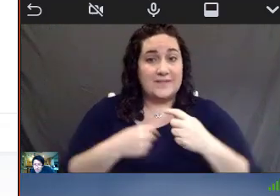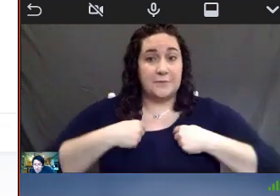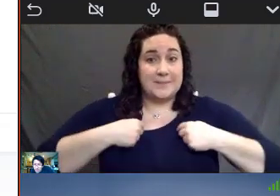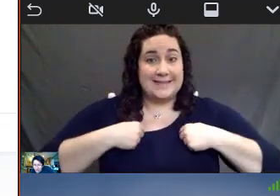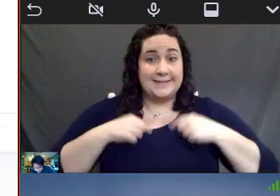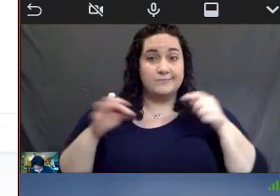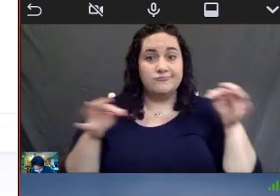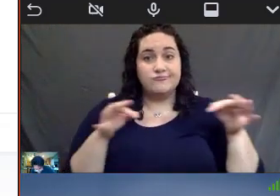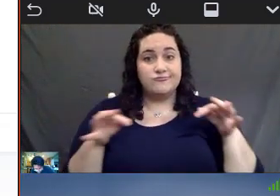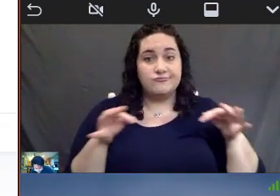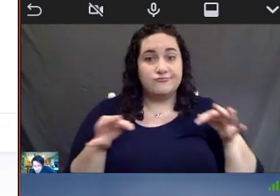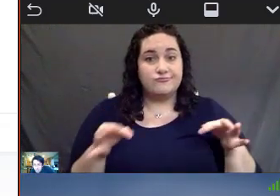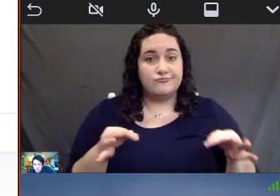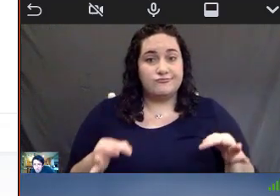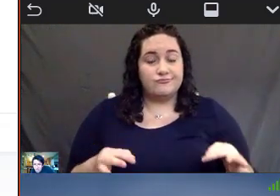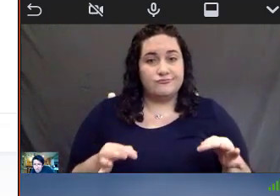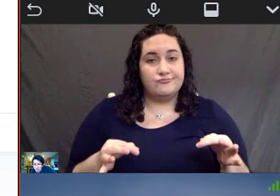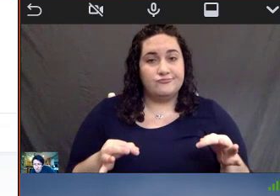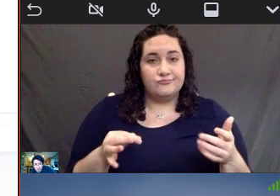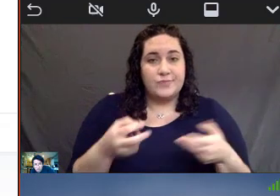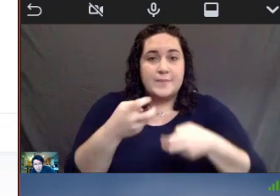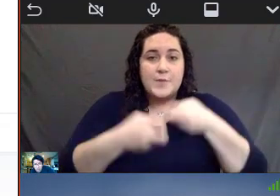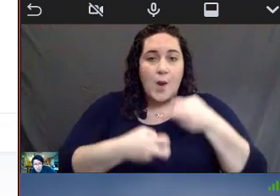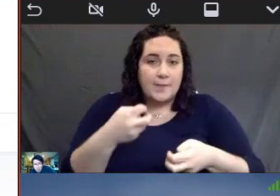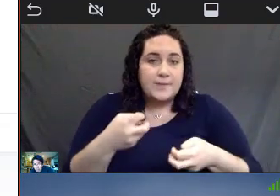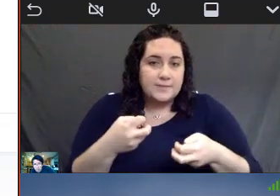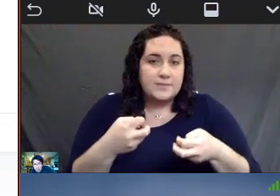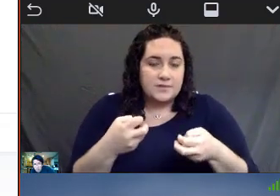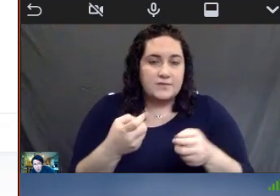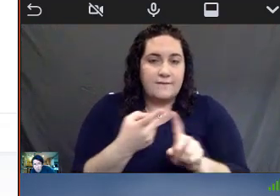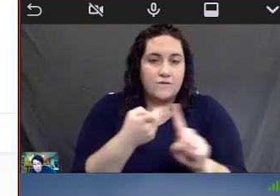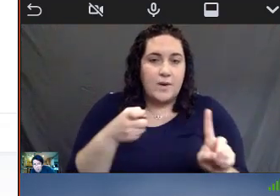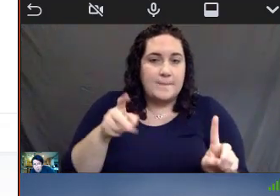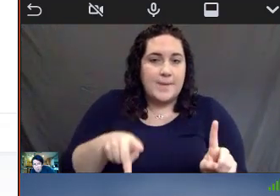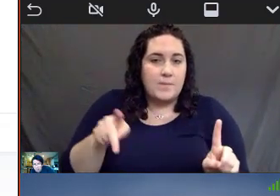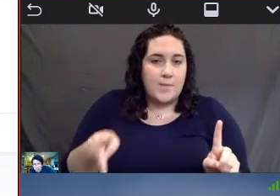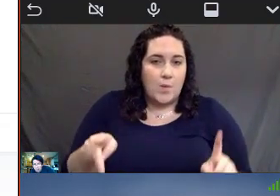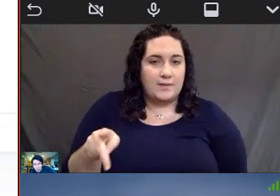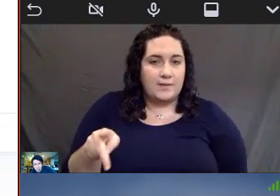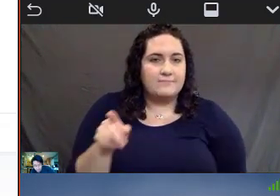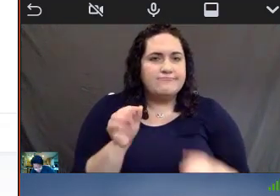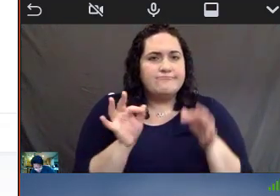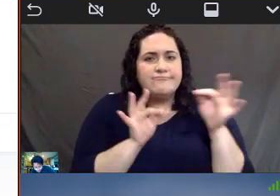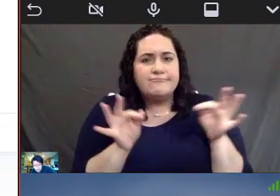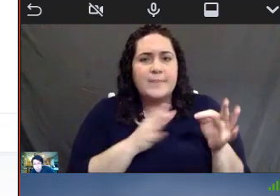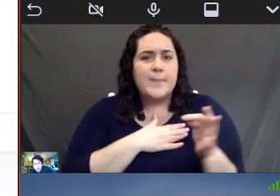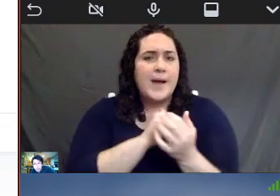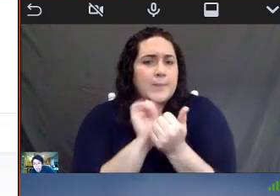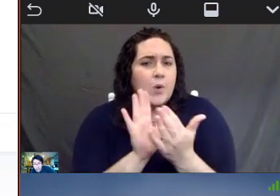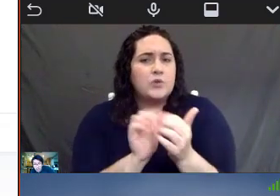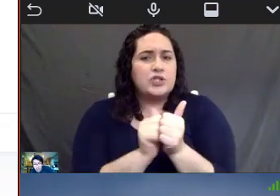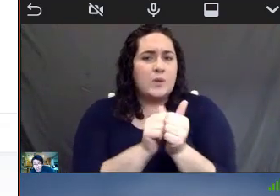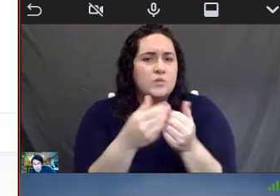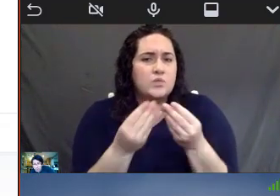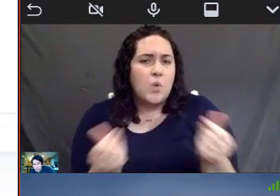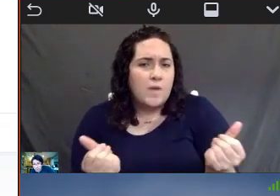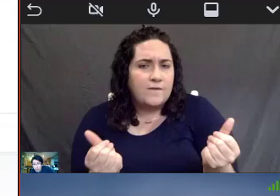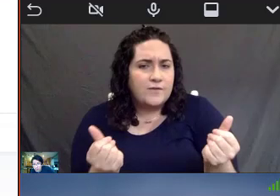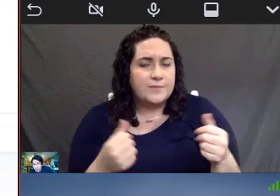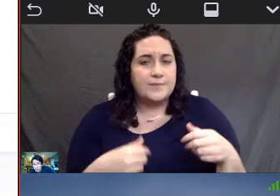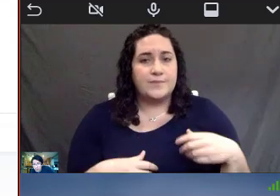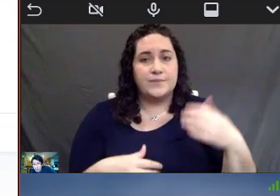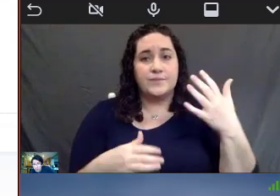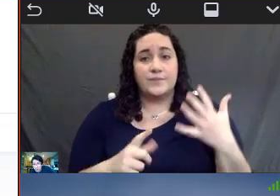the PowerPoint solutions and talking about sort of the systematic way that I solve each problem. And then there's a transcript of